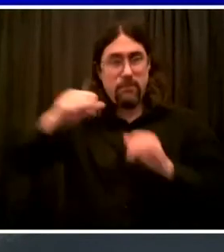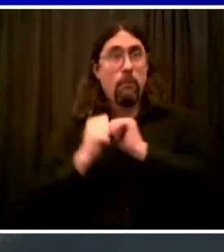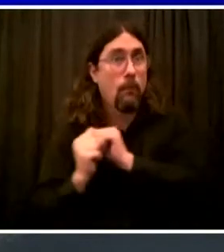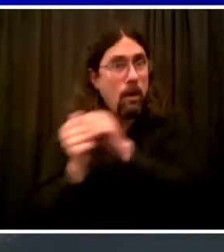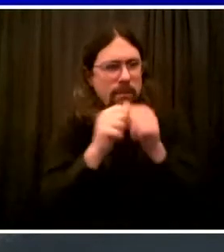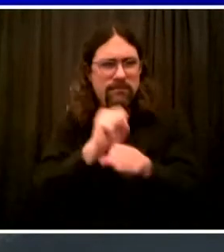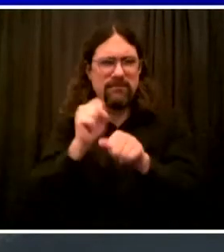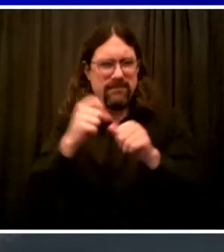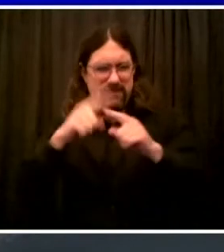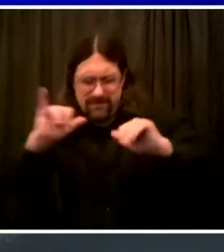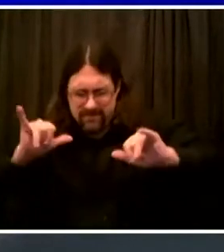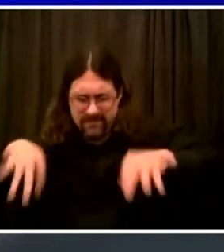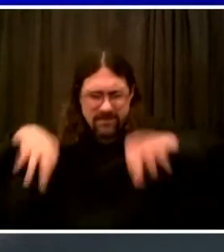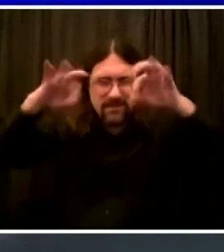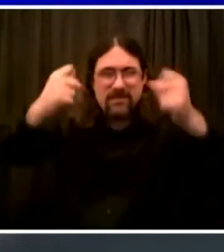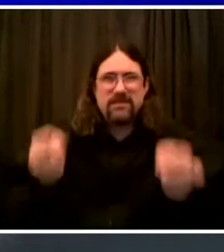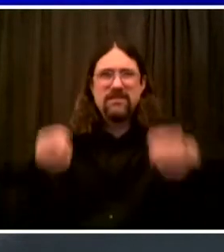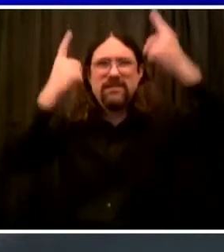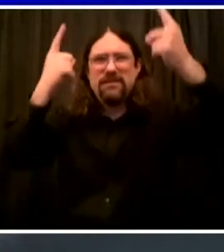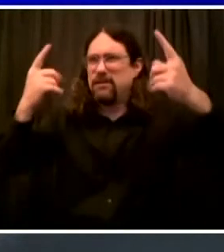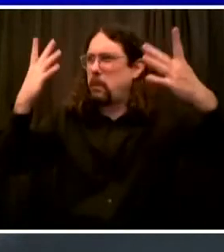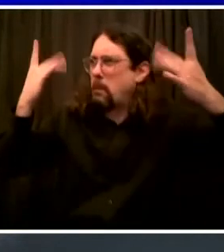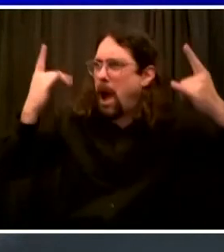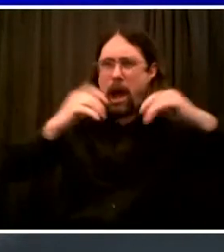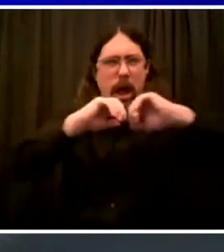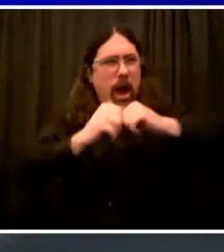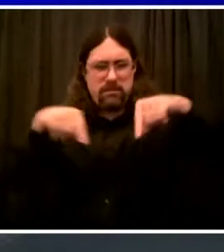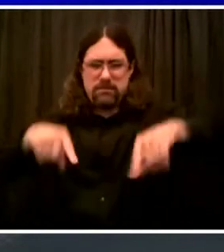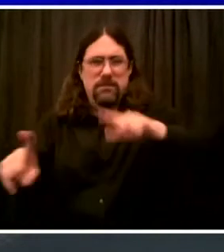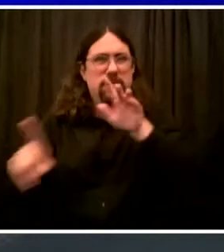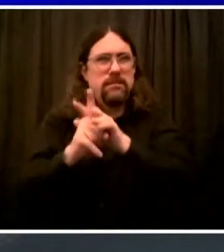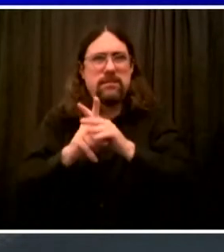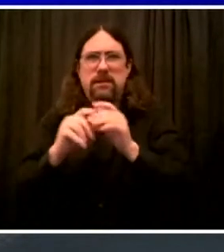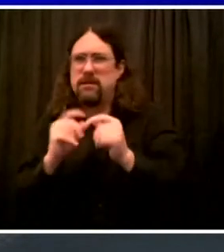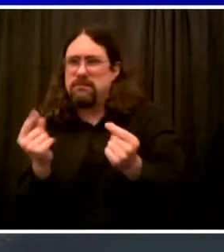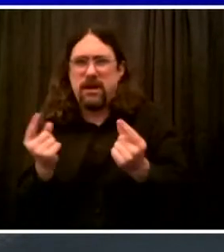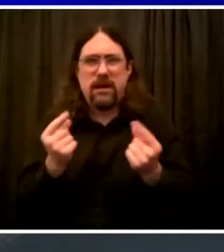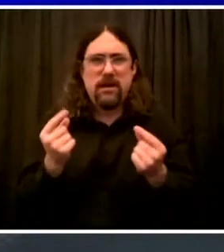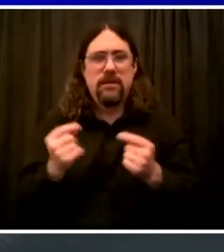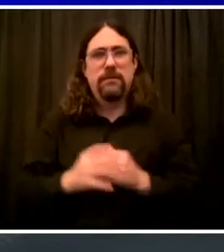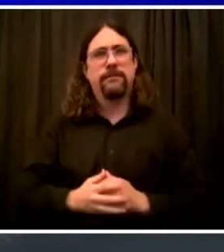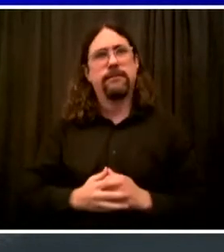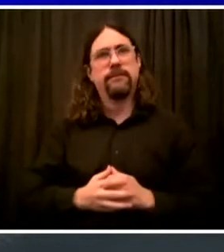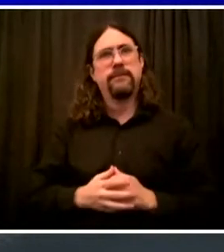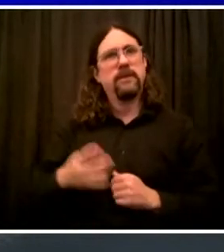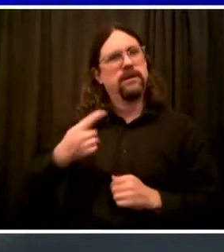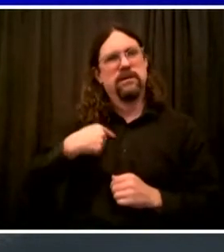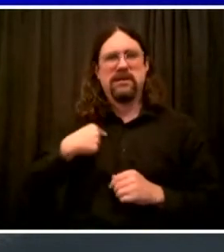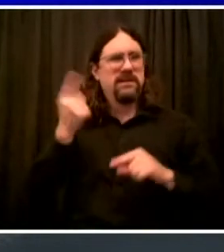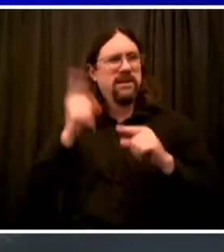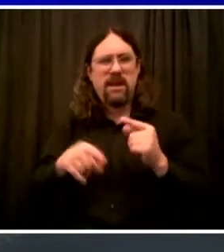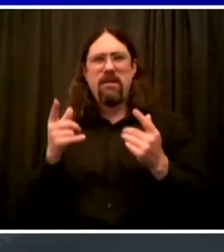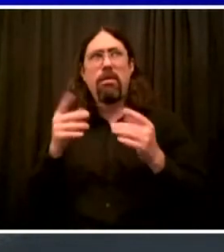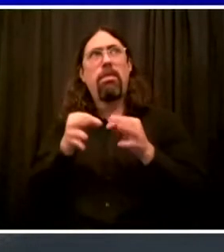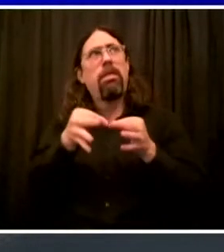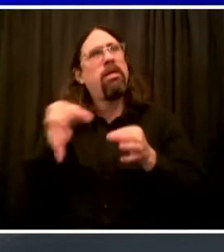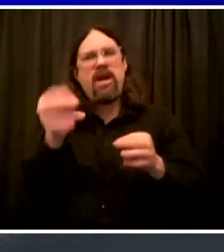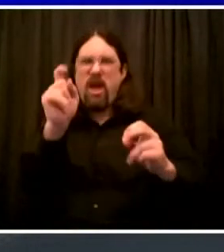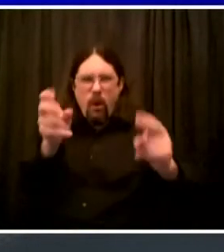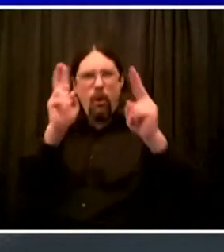out of nowhere in this city. We have to understand it better. We have to get ahead of it. We'll keep giving you updates on what we're seeing and additional steps we're